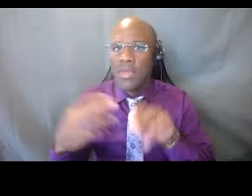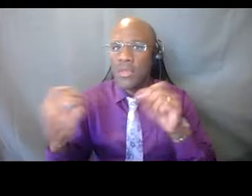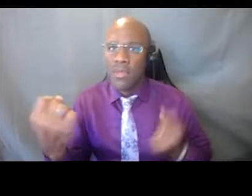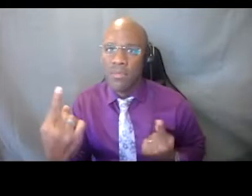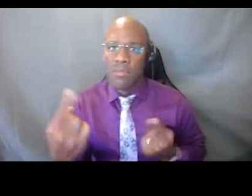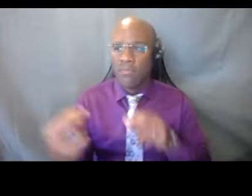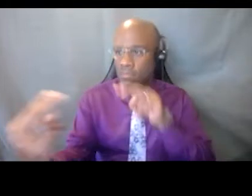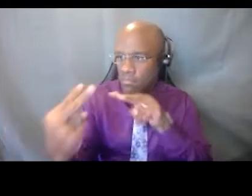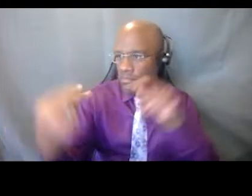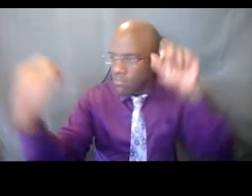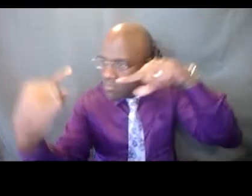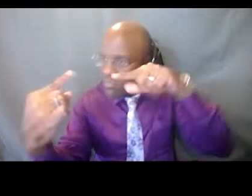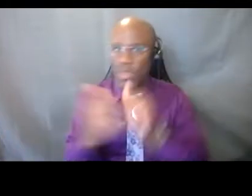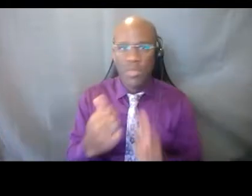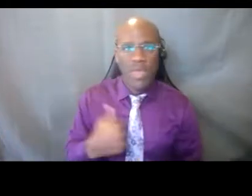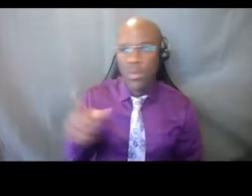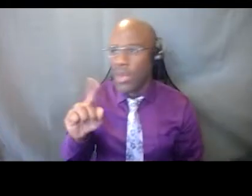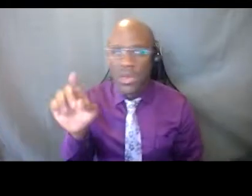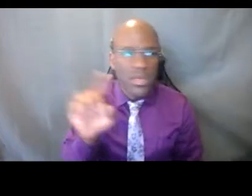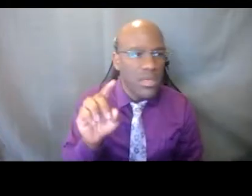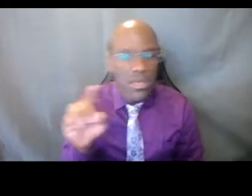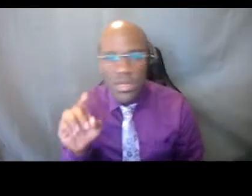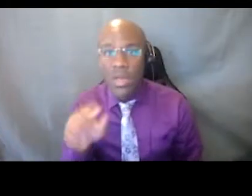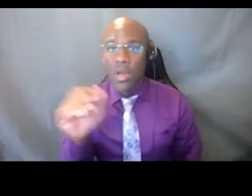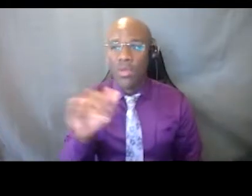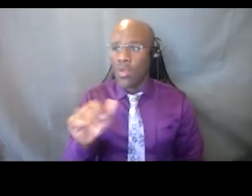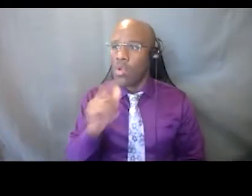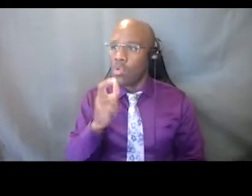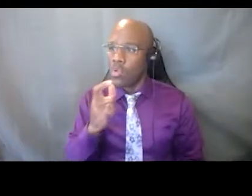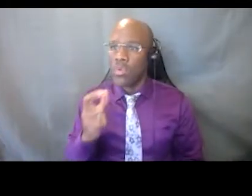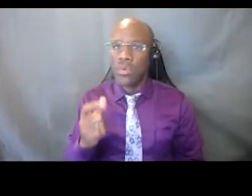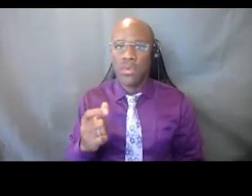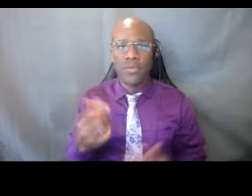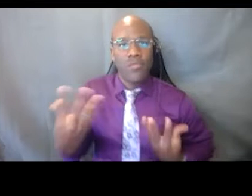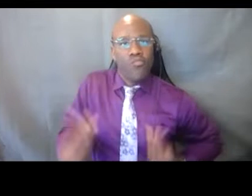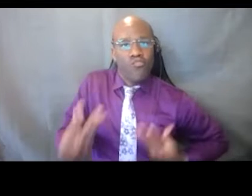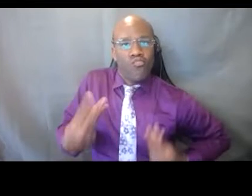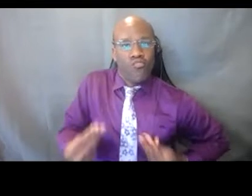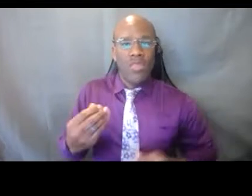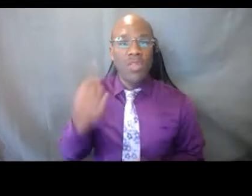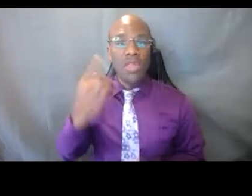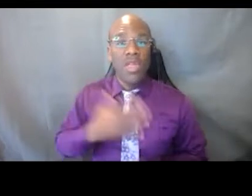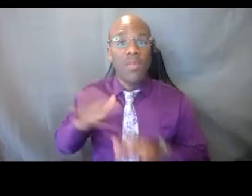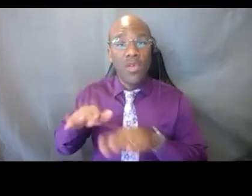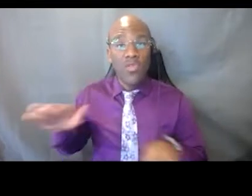things that our children are going through, not just in that educational system, but it also affected their education.